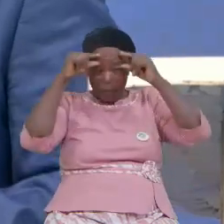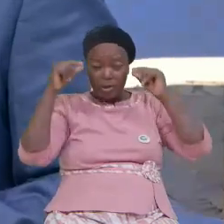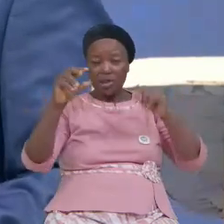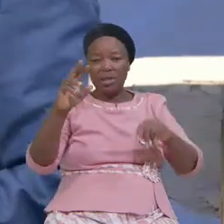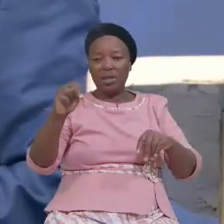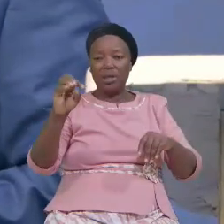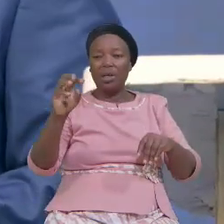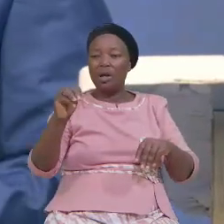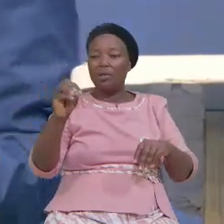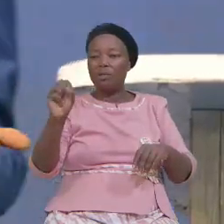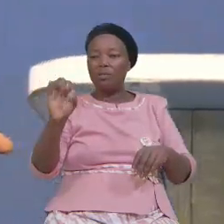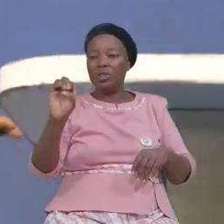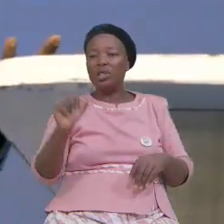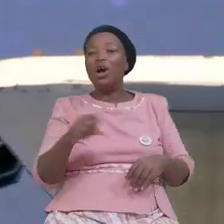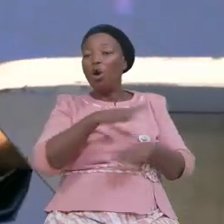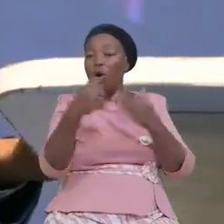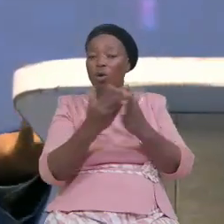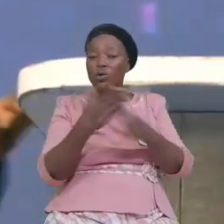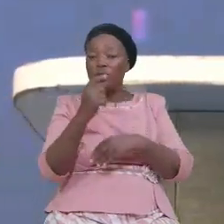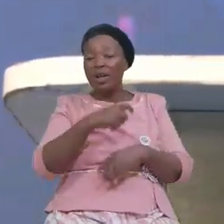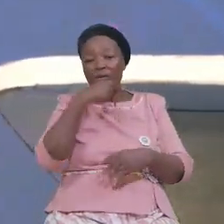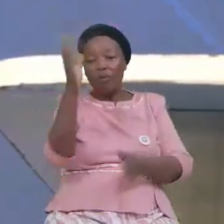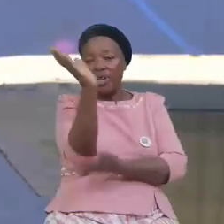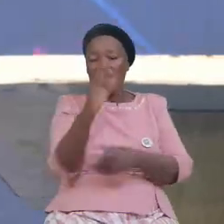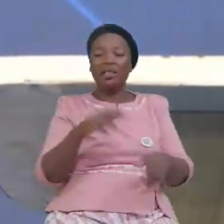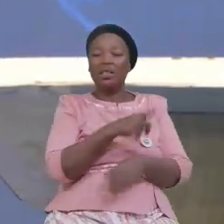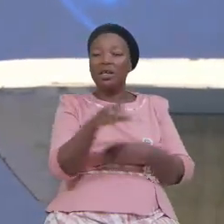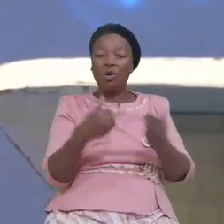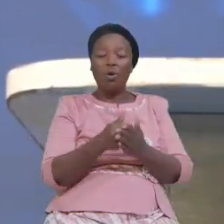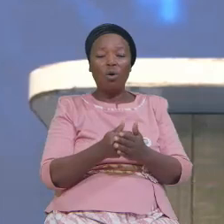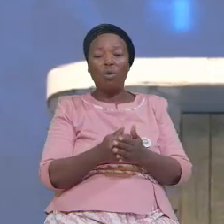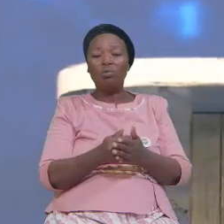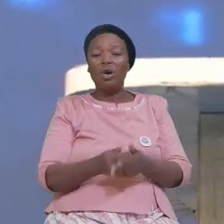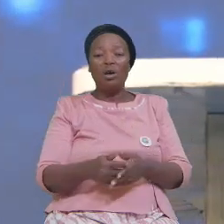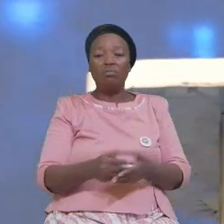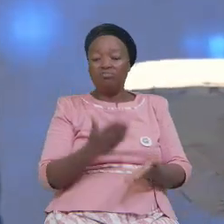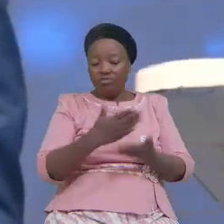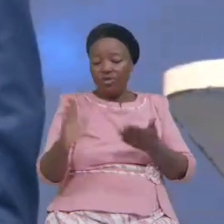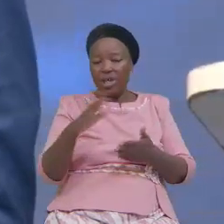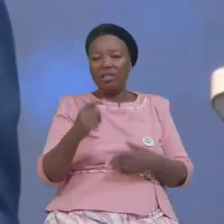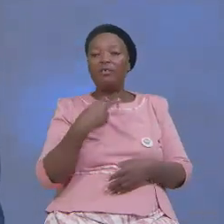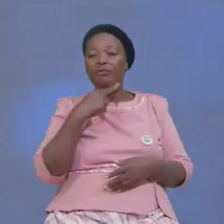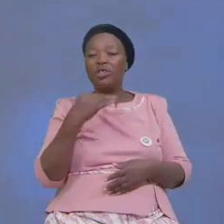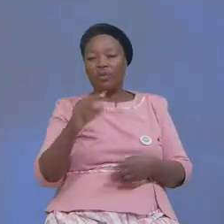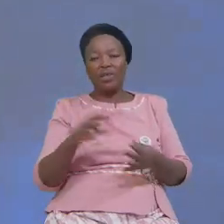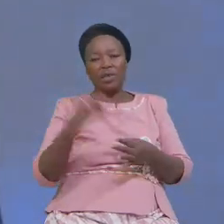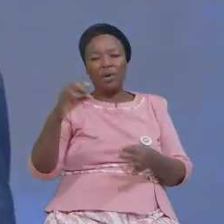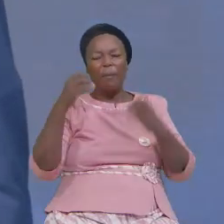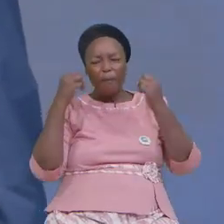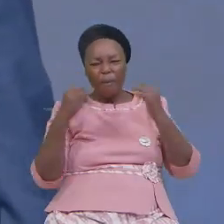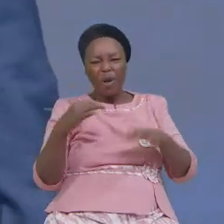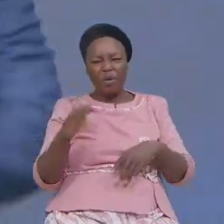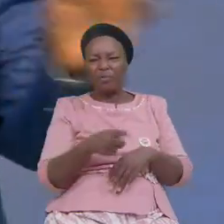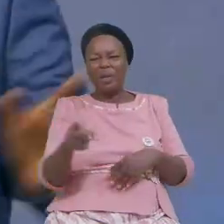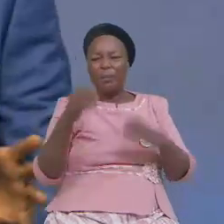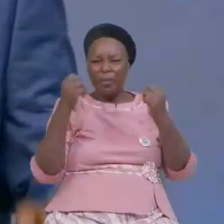the wilderness, they resisted the voice of the Spirit. Many of them, thousands of